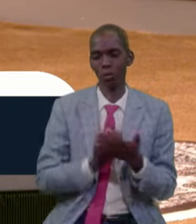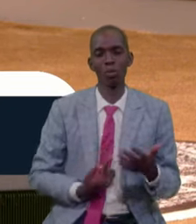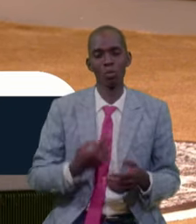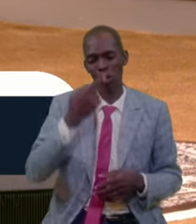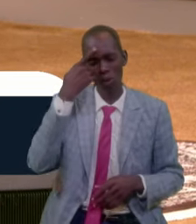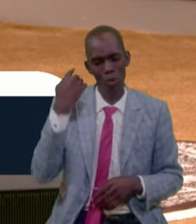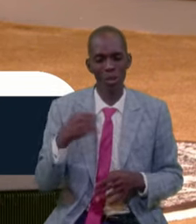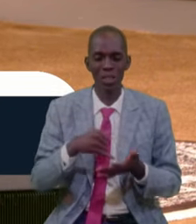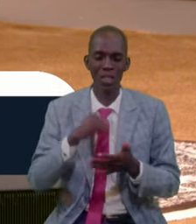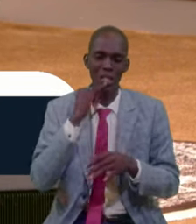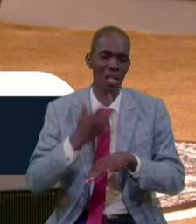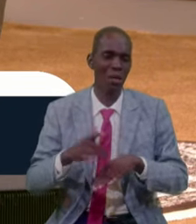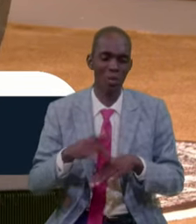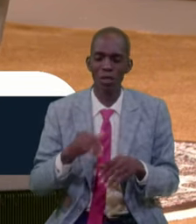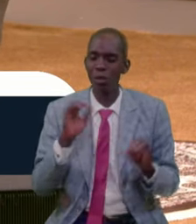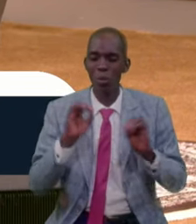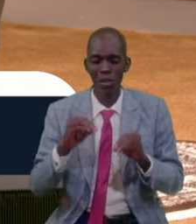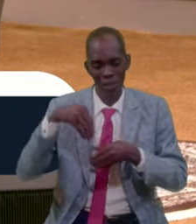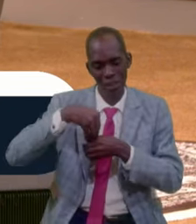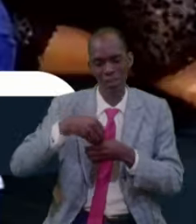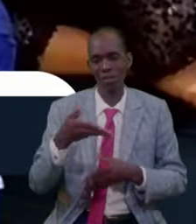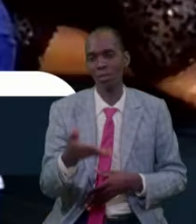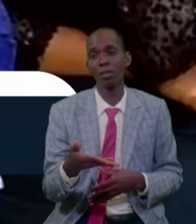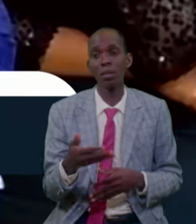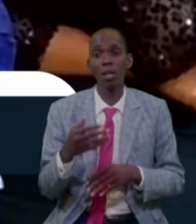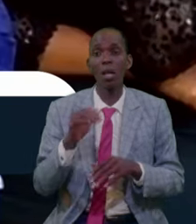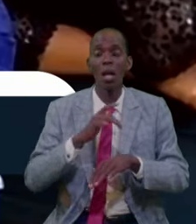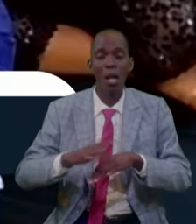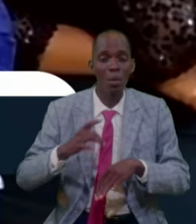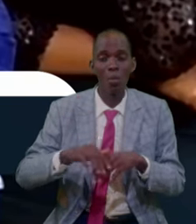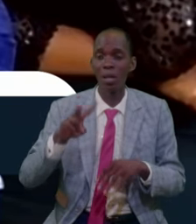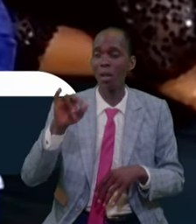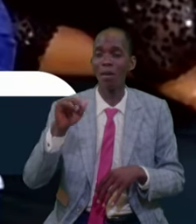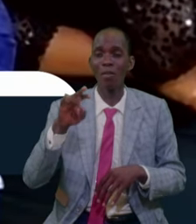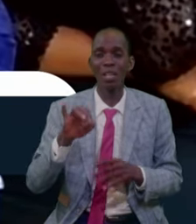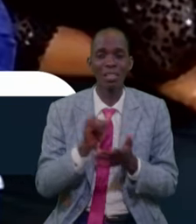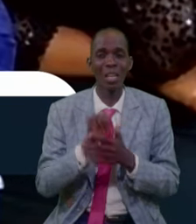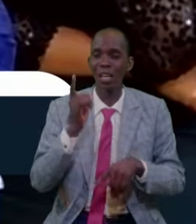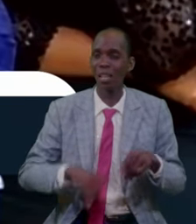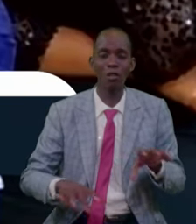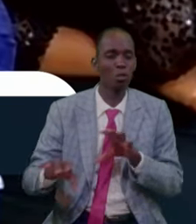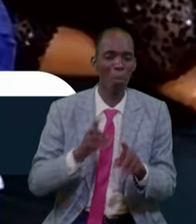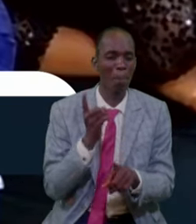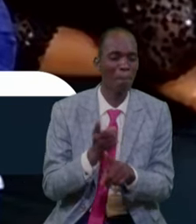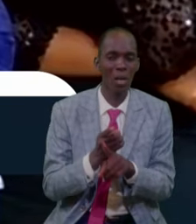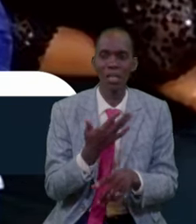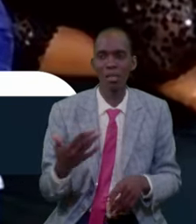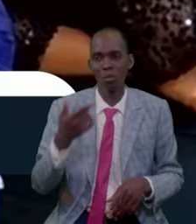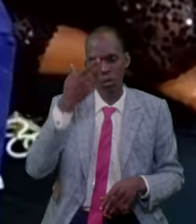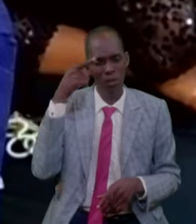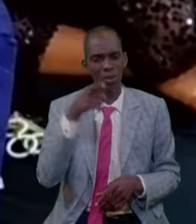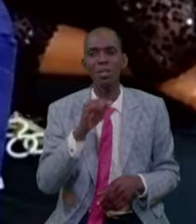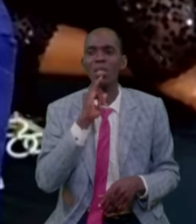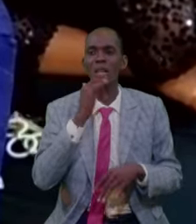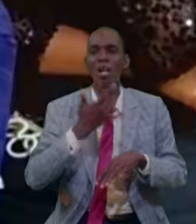inside. Empty life that cannot do right, because it's empty. Empty of the grace of